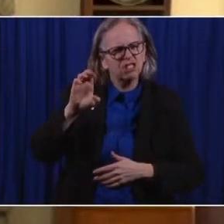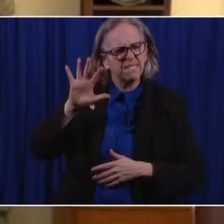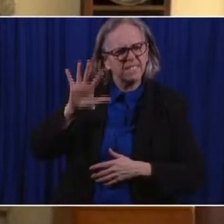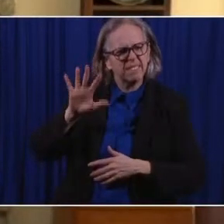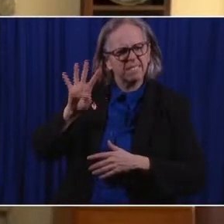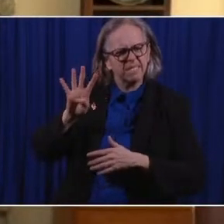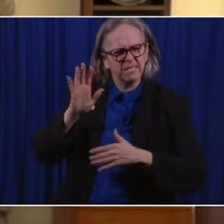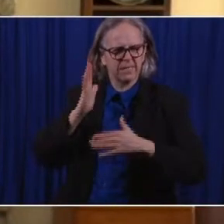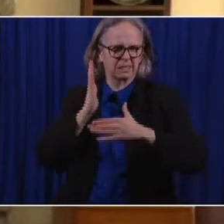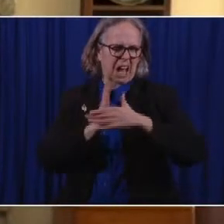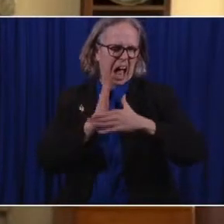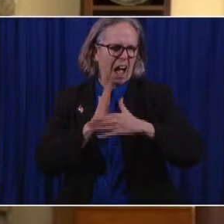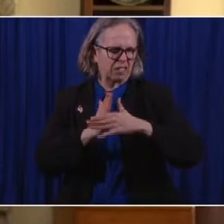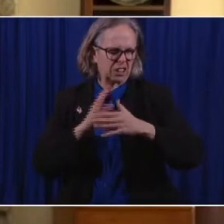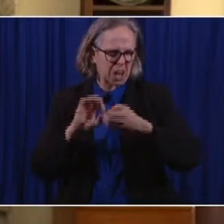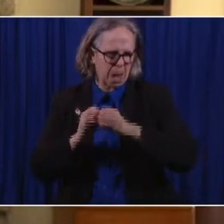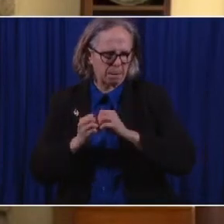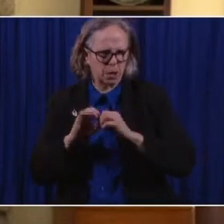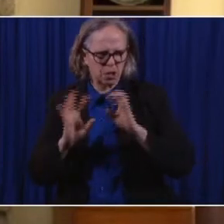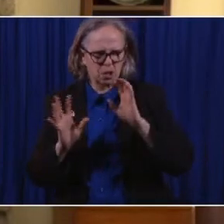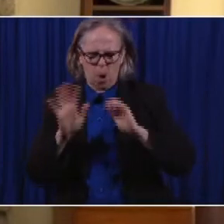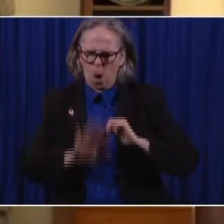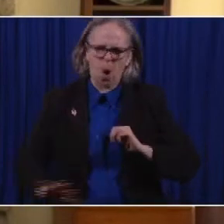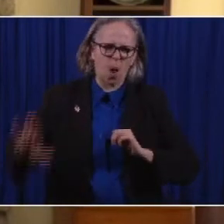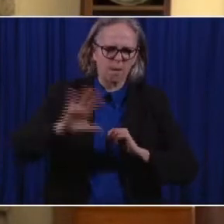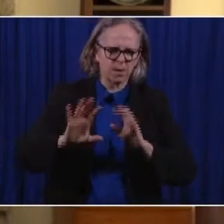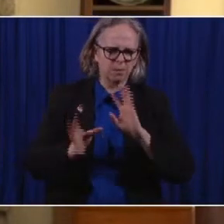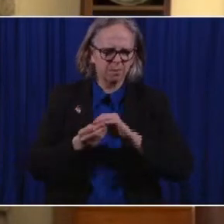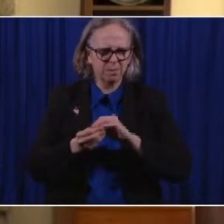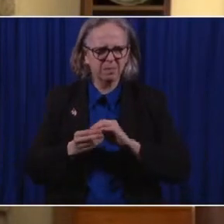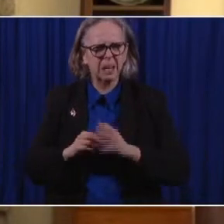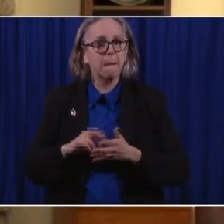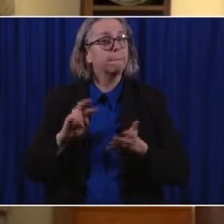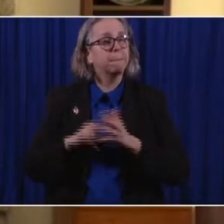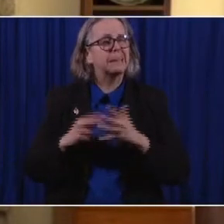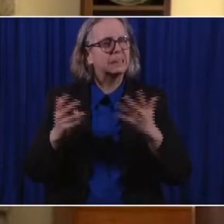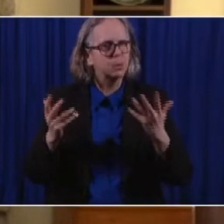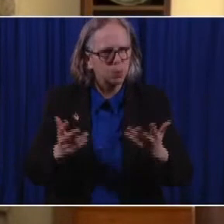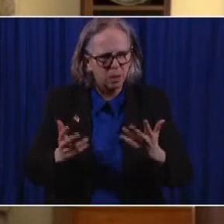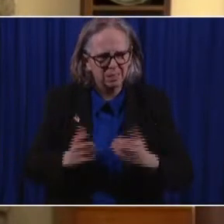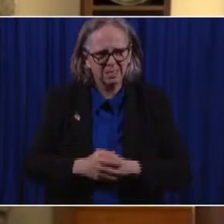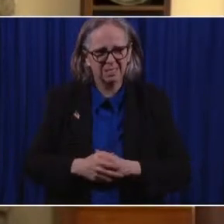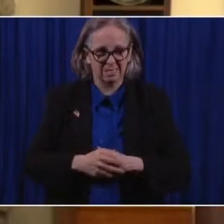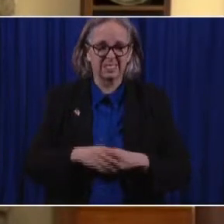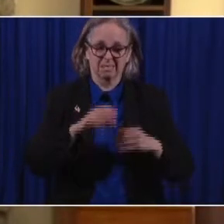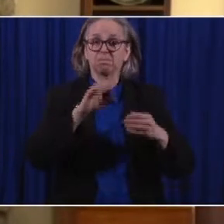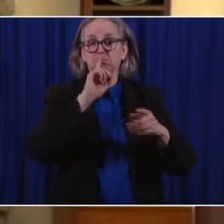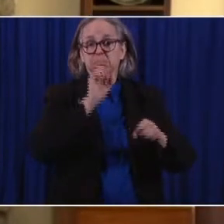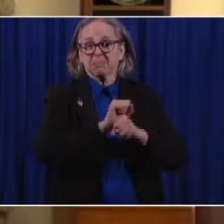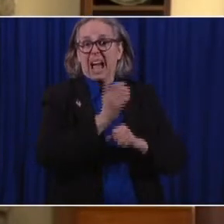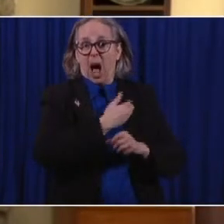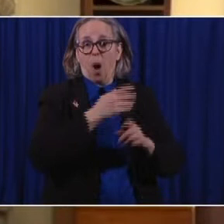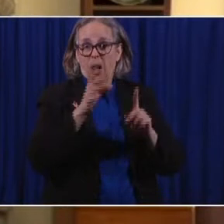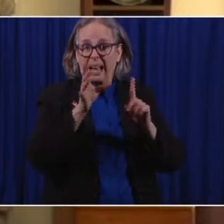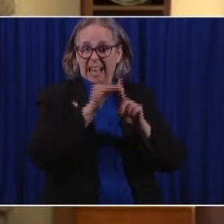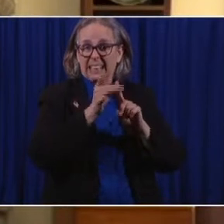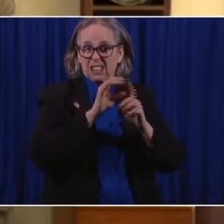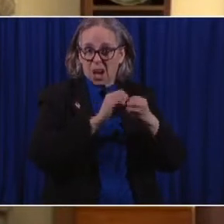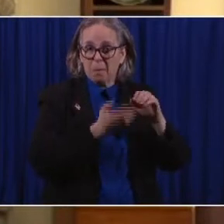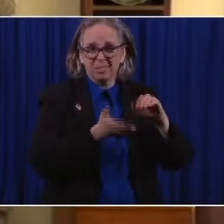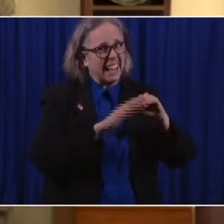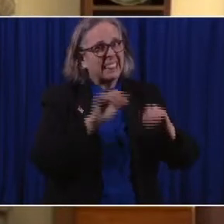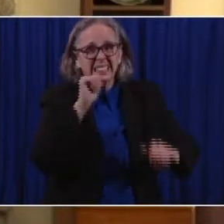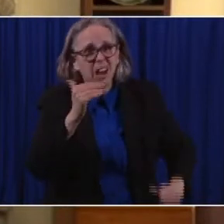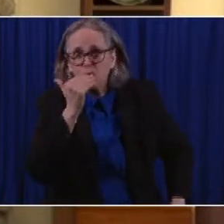statewide to 739. So we're seeing cases up, and that is certainly not a good sign.